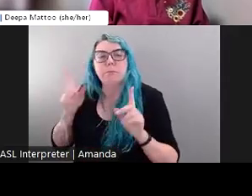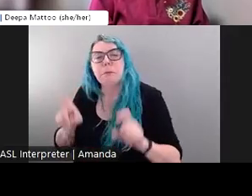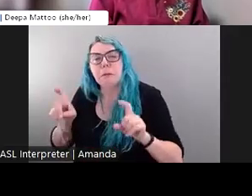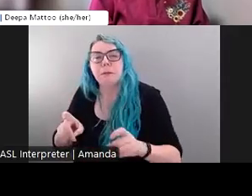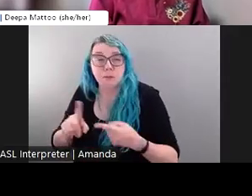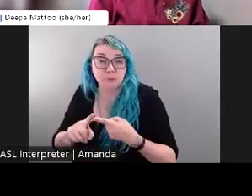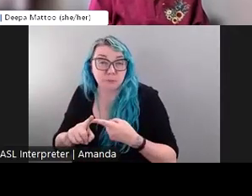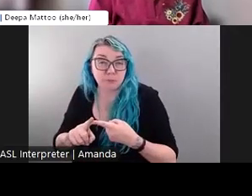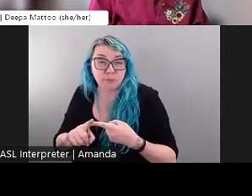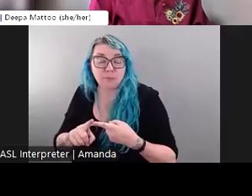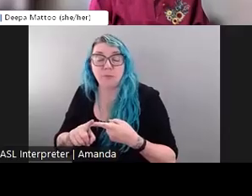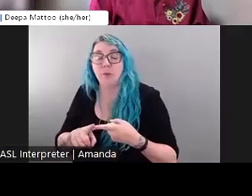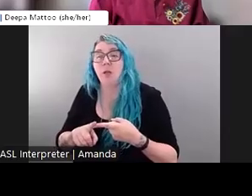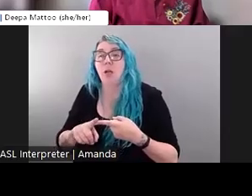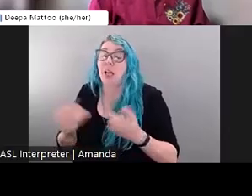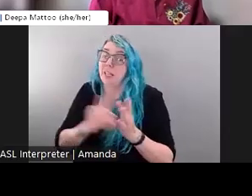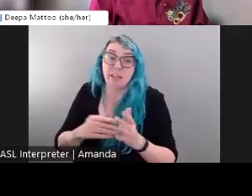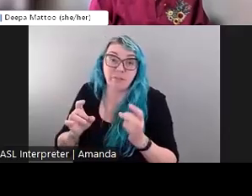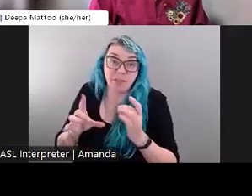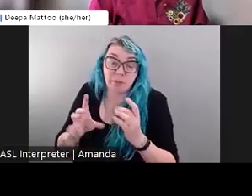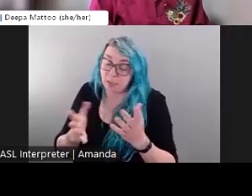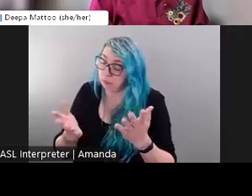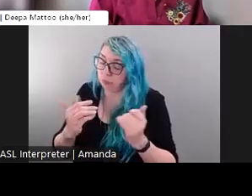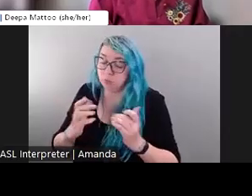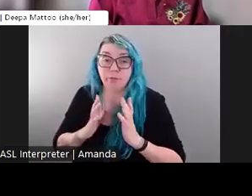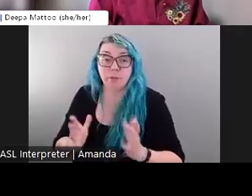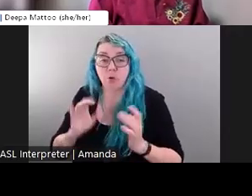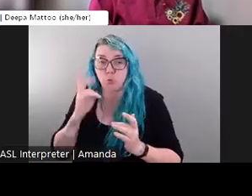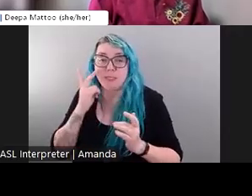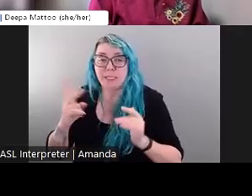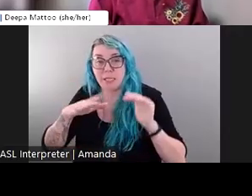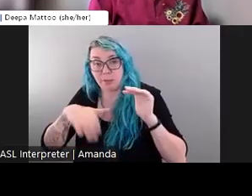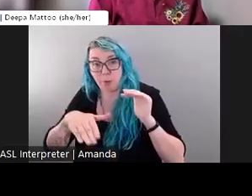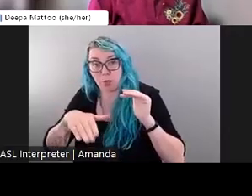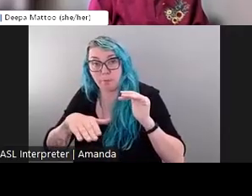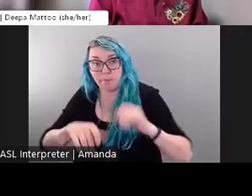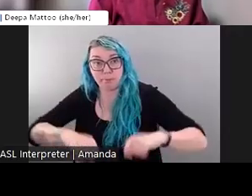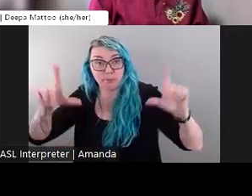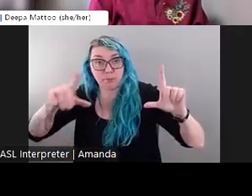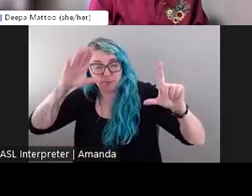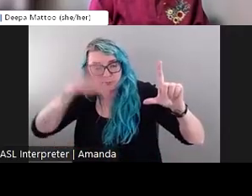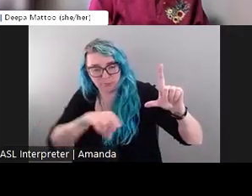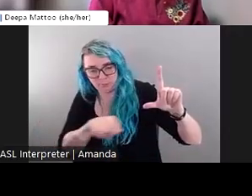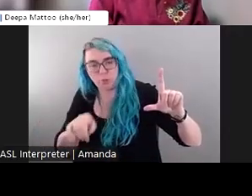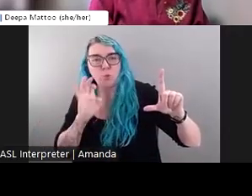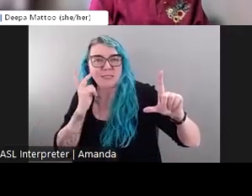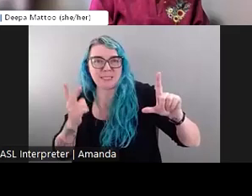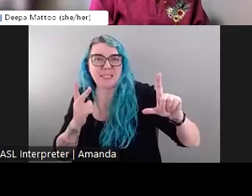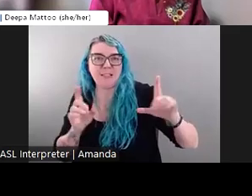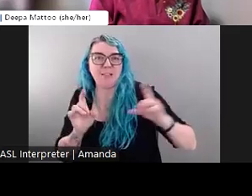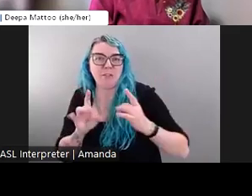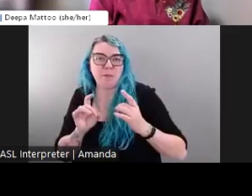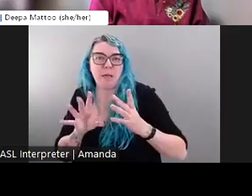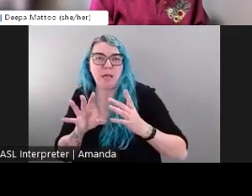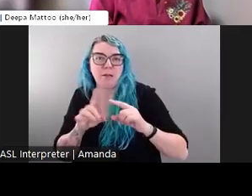Again, feedback is welcome. There is a feedback form linked at the bottom of the page of the RISA tool. So we'd love to hear